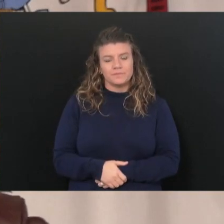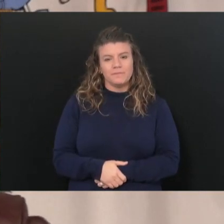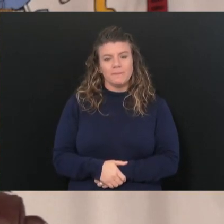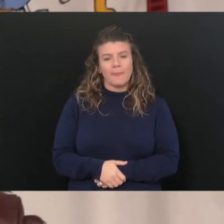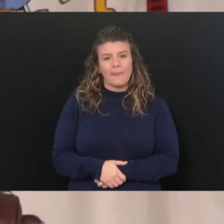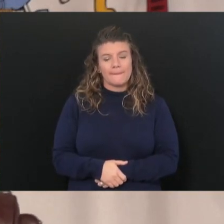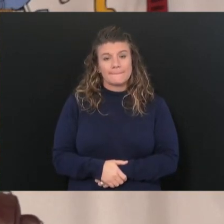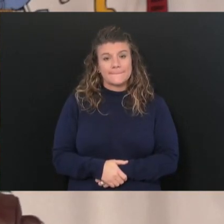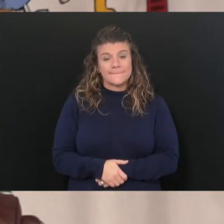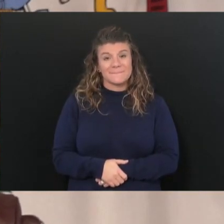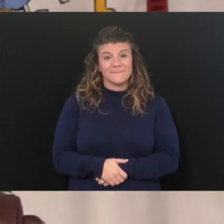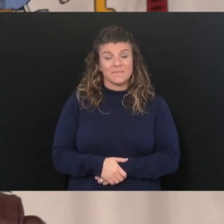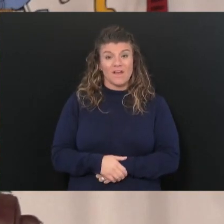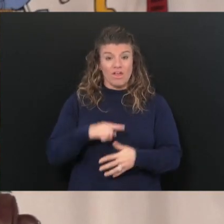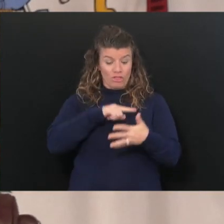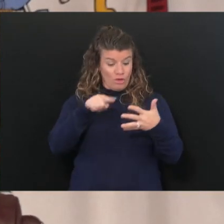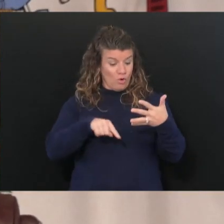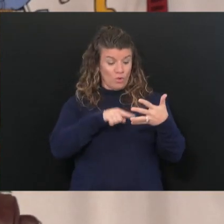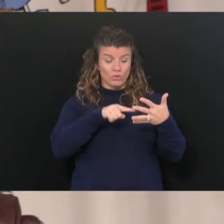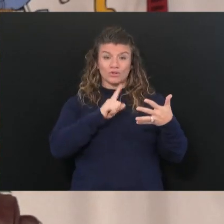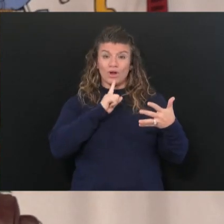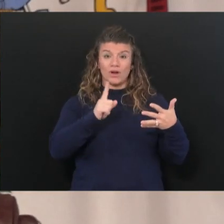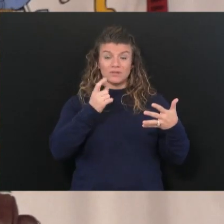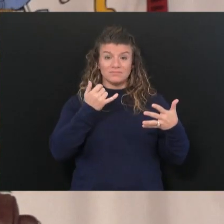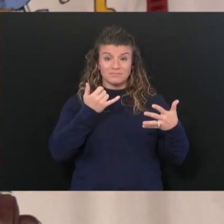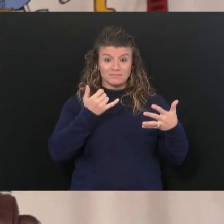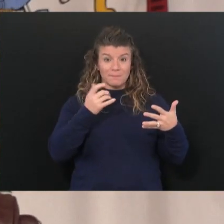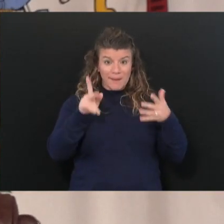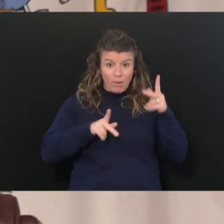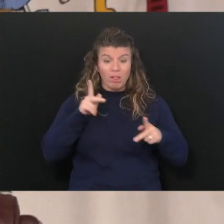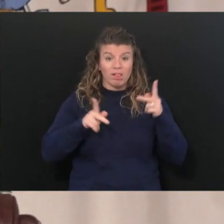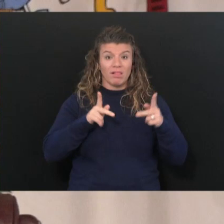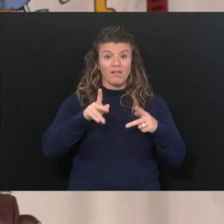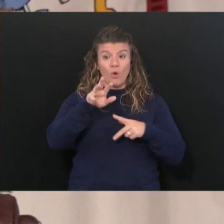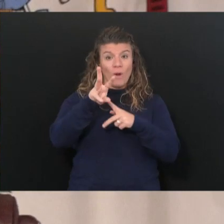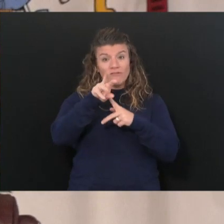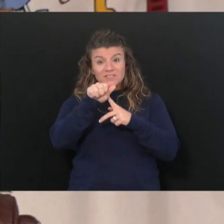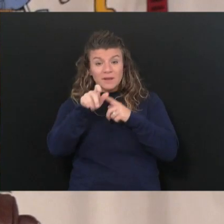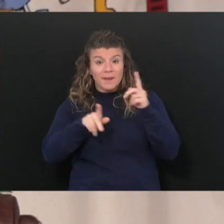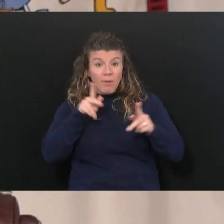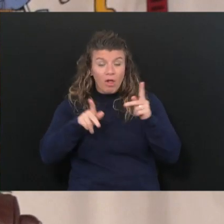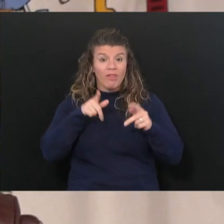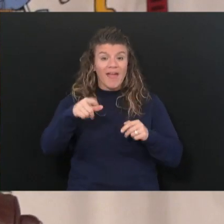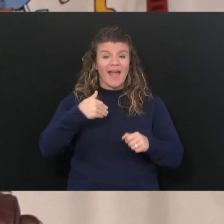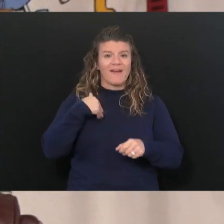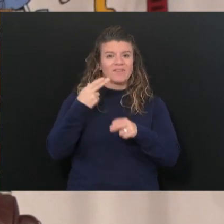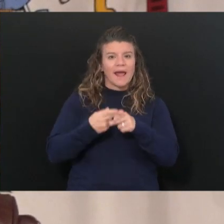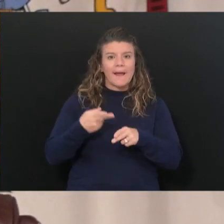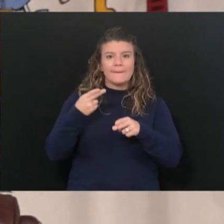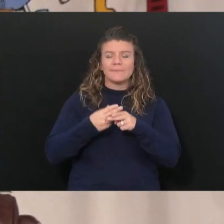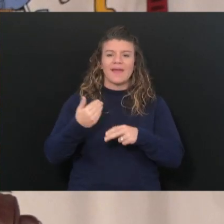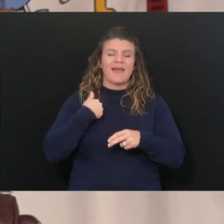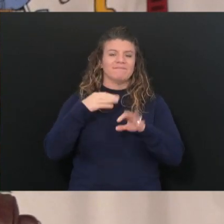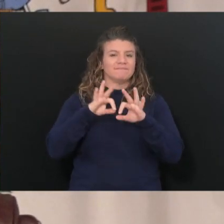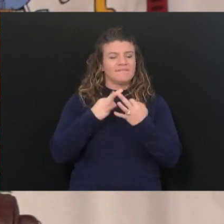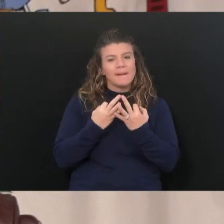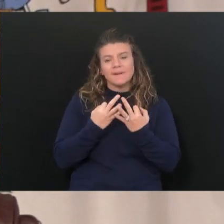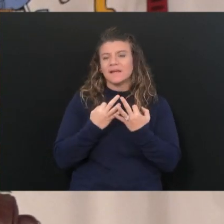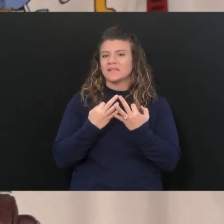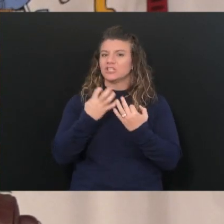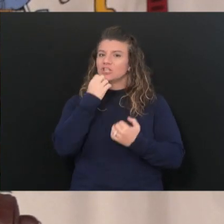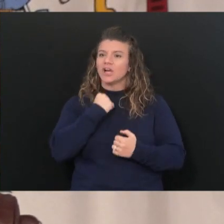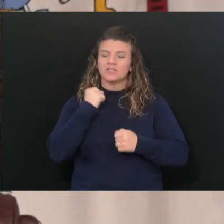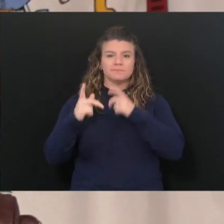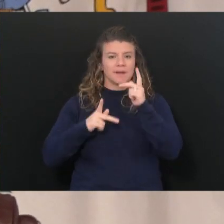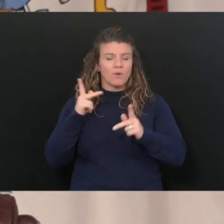these are West Virginians. These are people, and these people have names. And like I said over and over, they've got loved ones, and